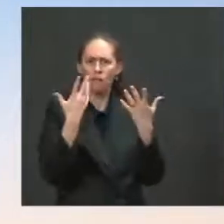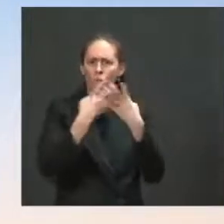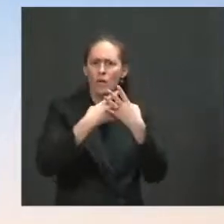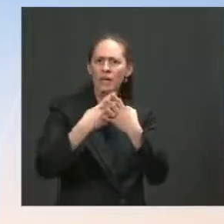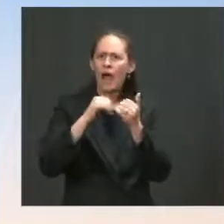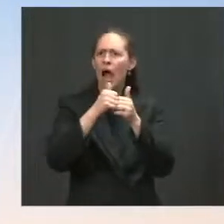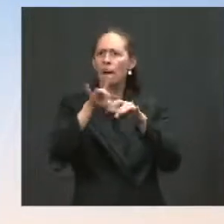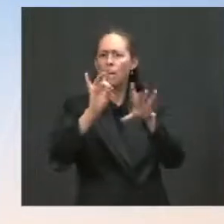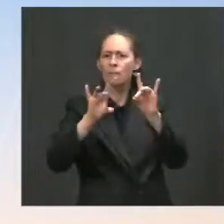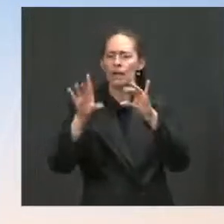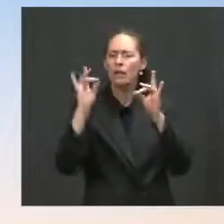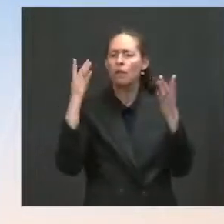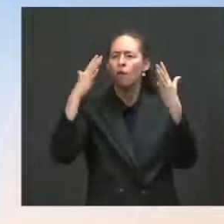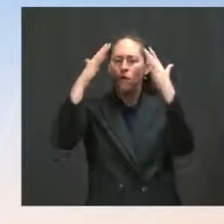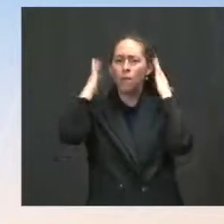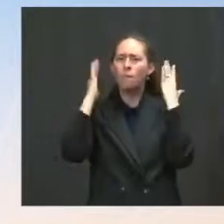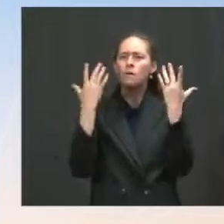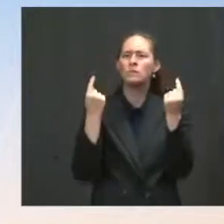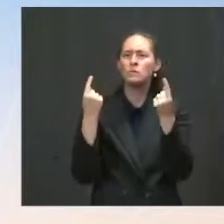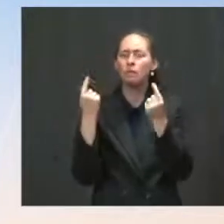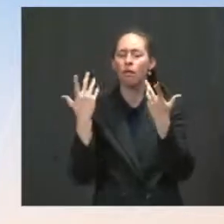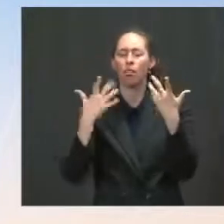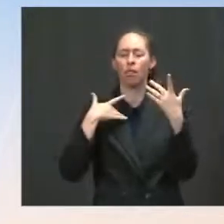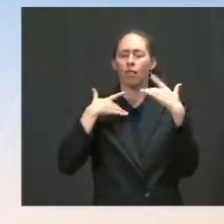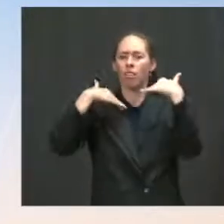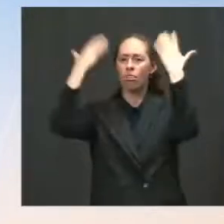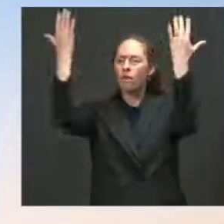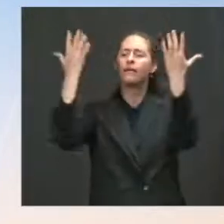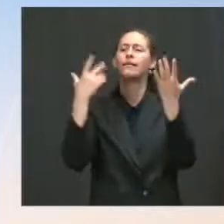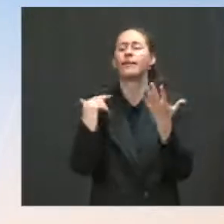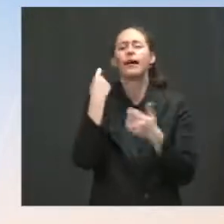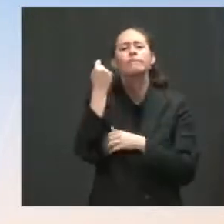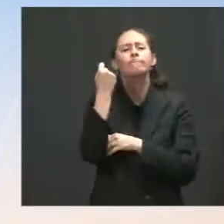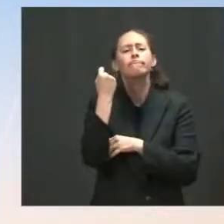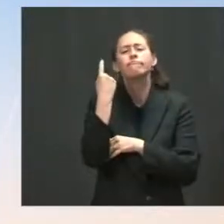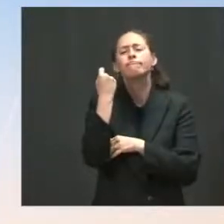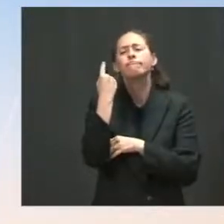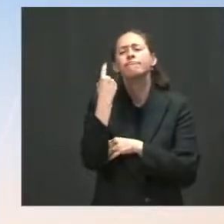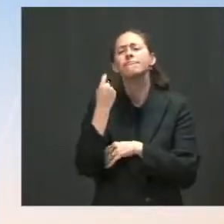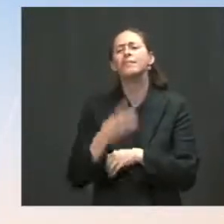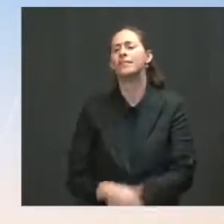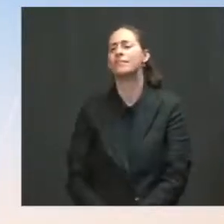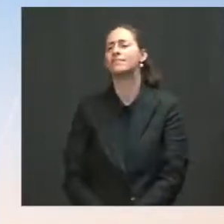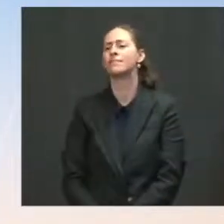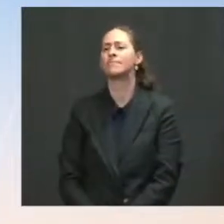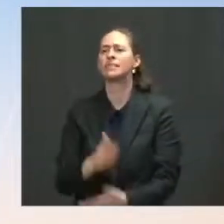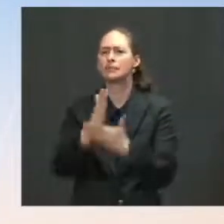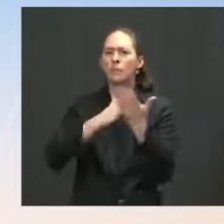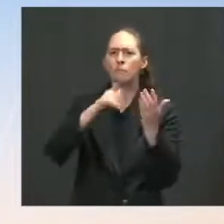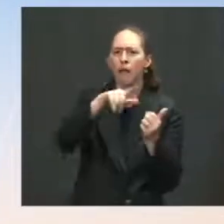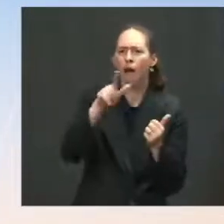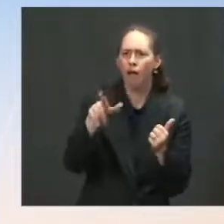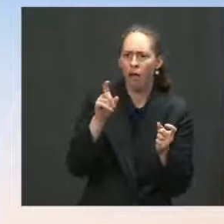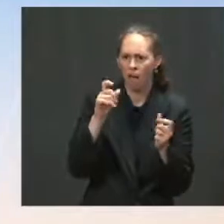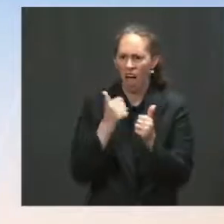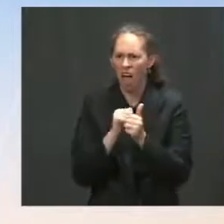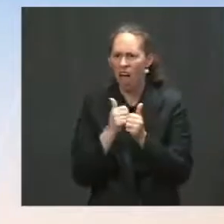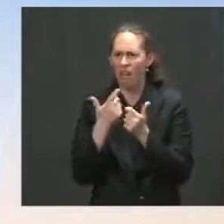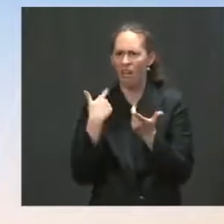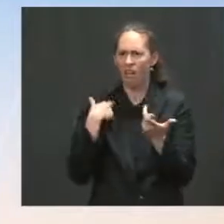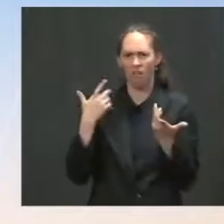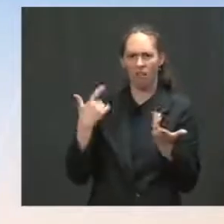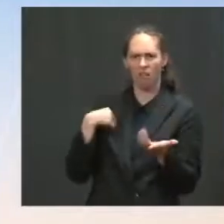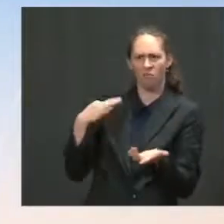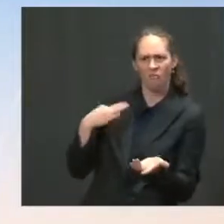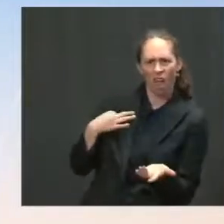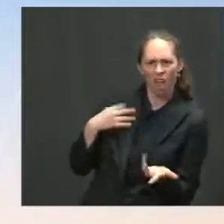doing it on their own. There are challenges where even well-meaning landlords and others are trying to figure out how to accept applications. We're